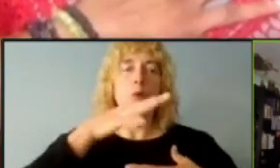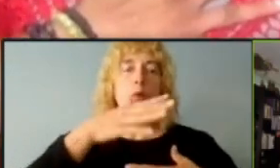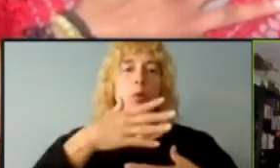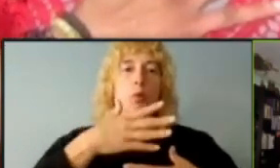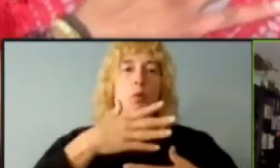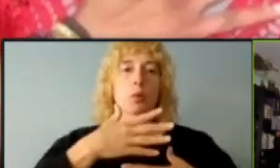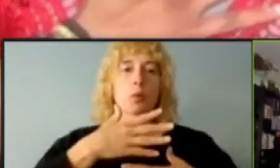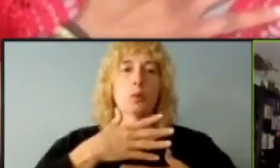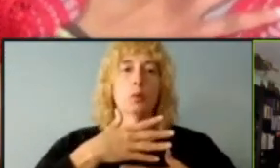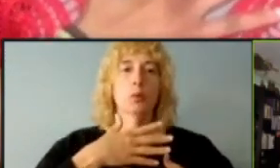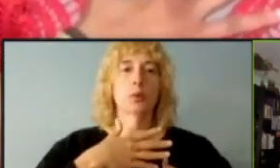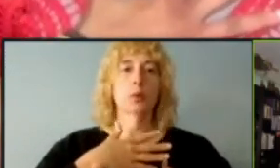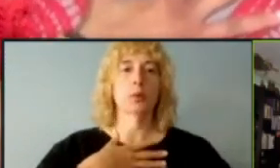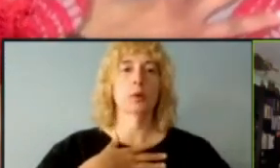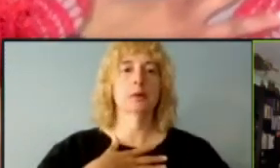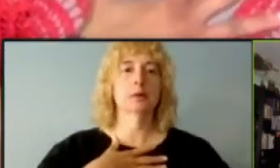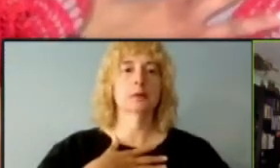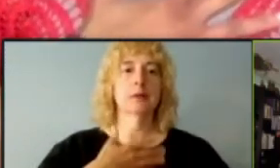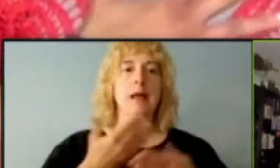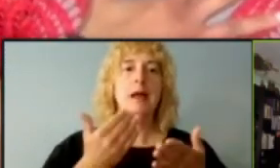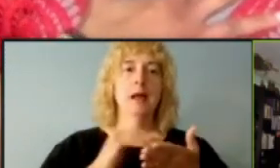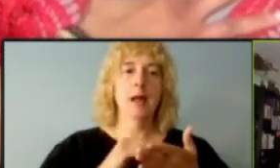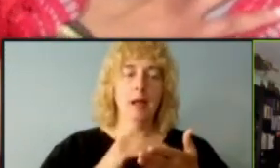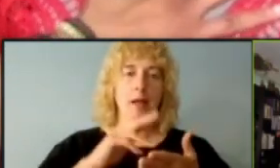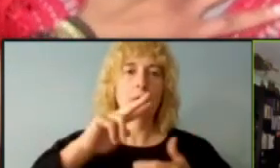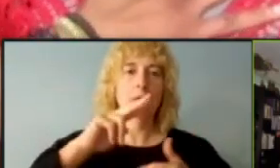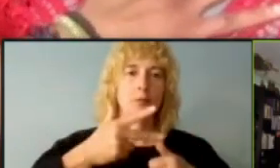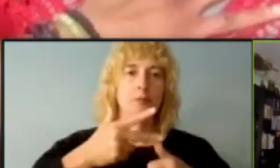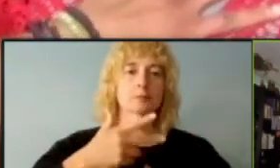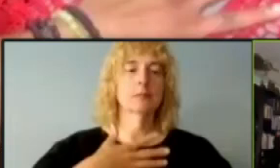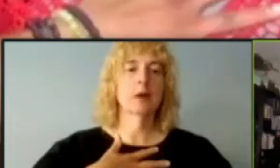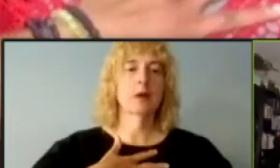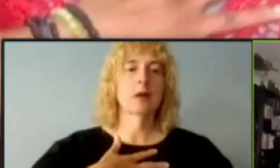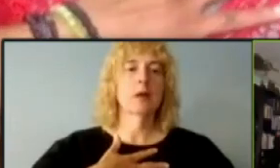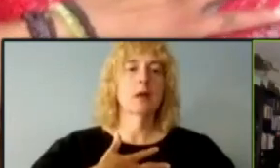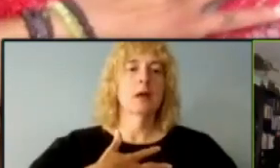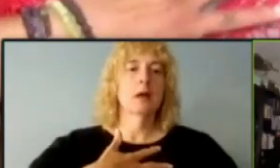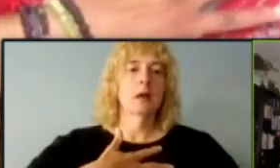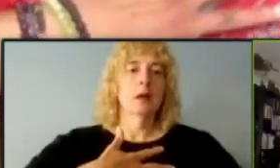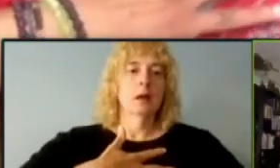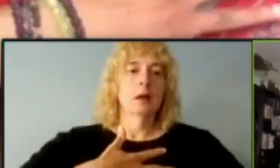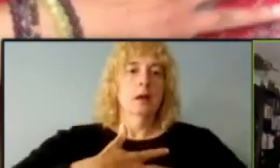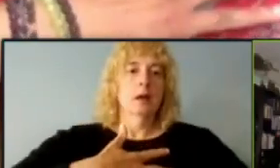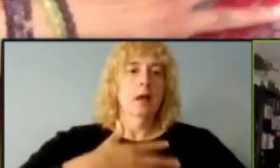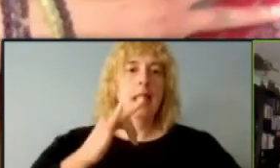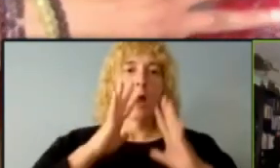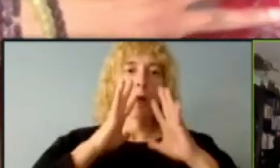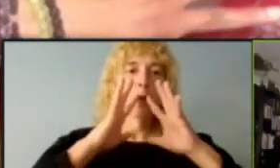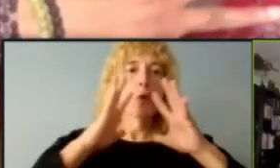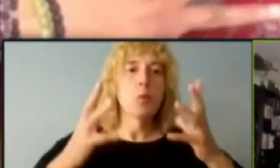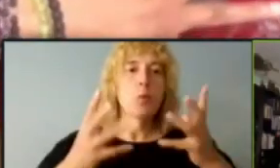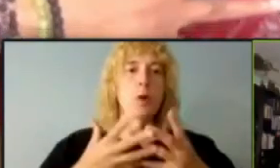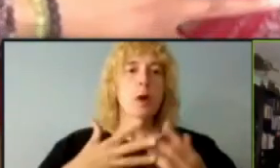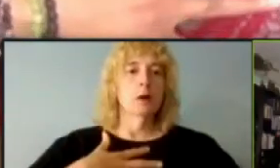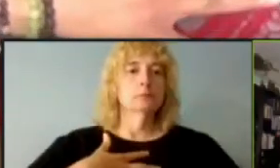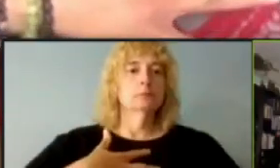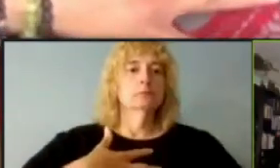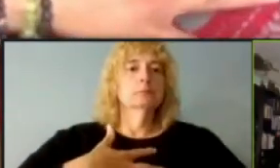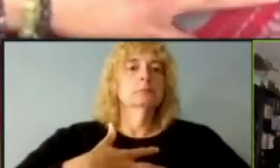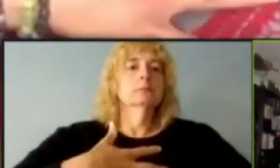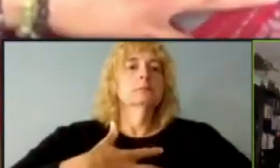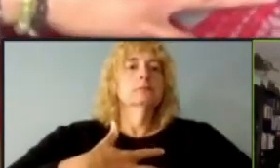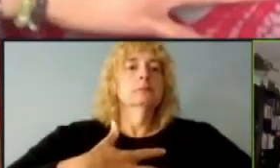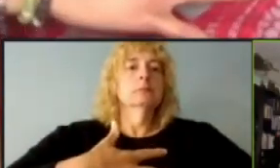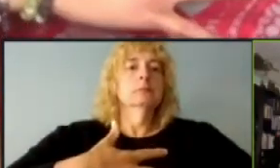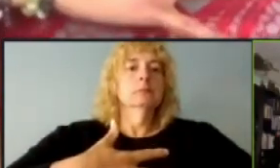One more, we'll make 3. So on your own, breathing in and allow that balloon to fill and expand, to bring in more